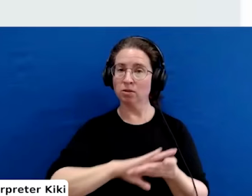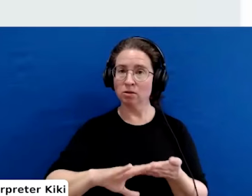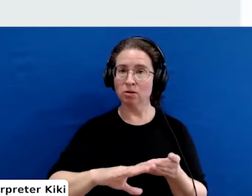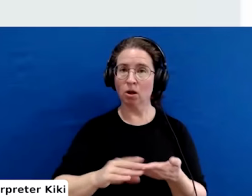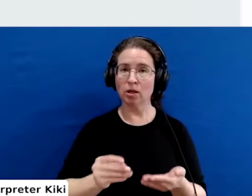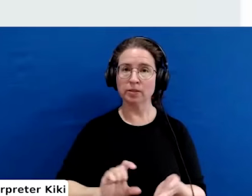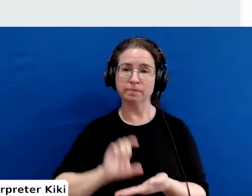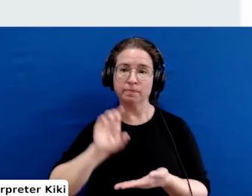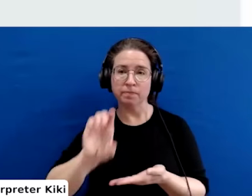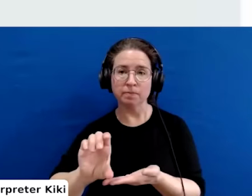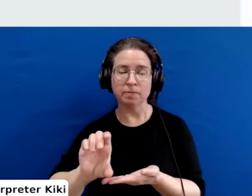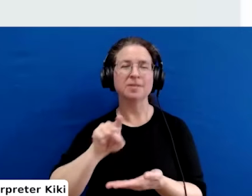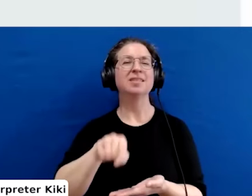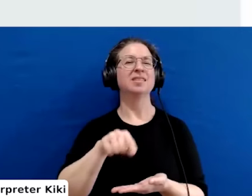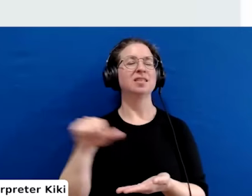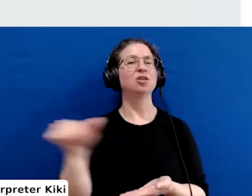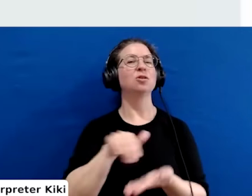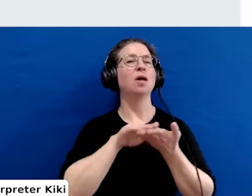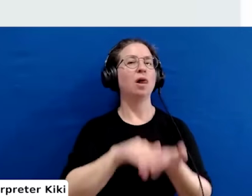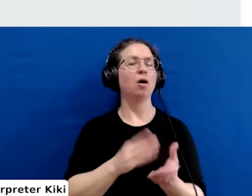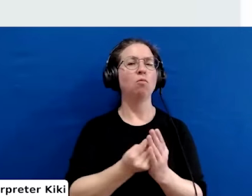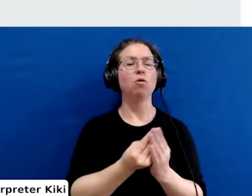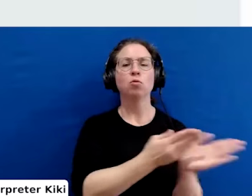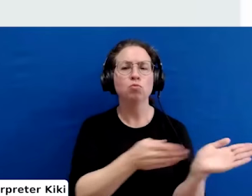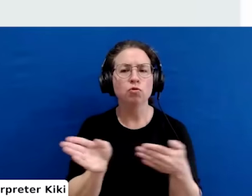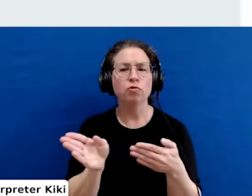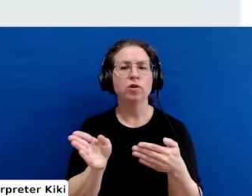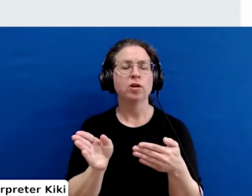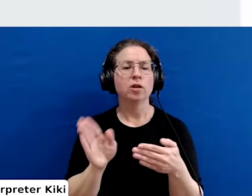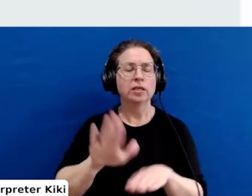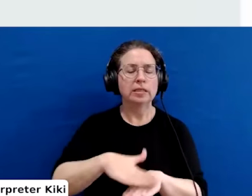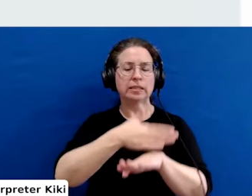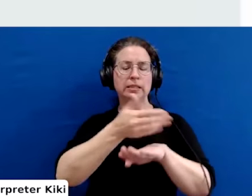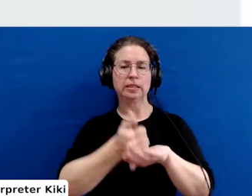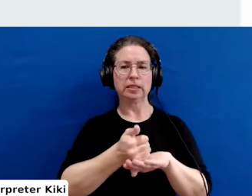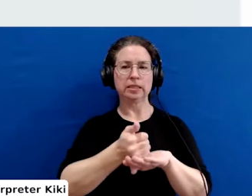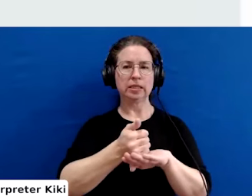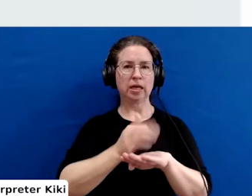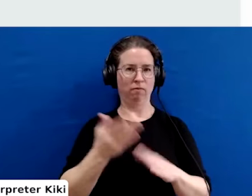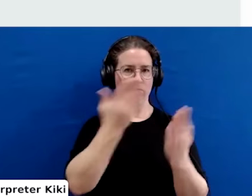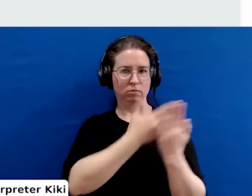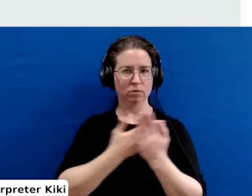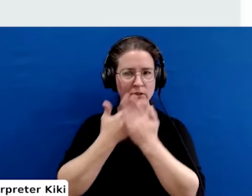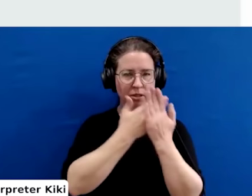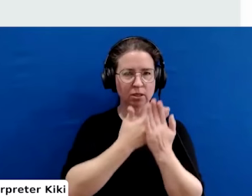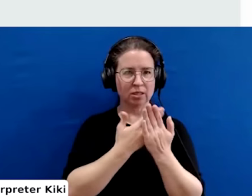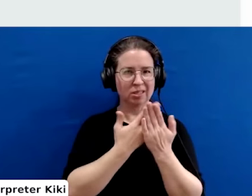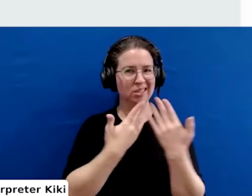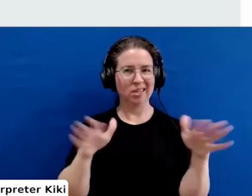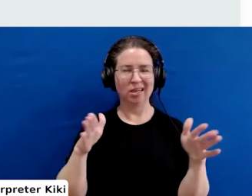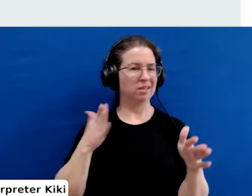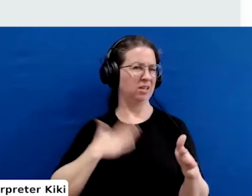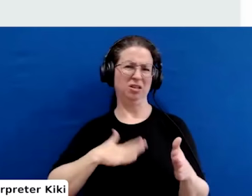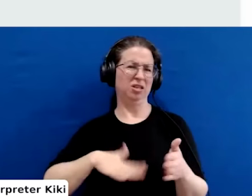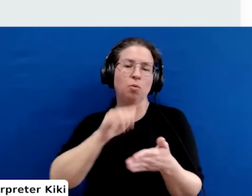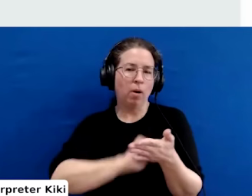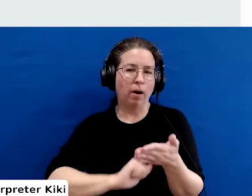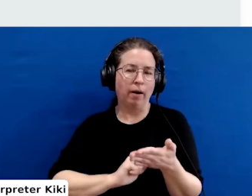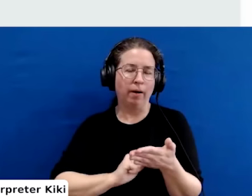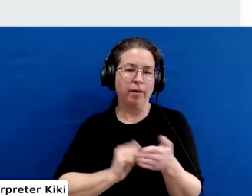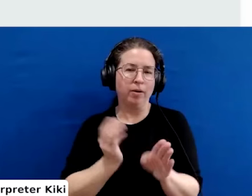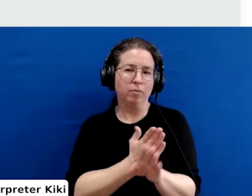is designed to help you with relocation and setting yourself up for study and any other initial costs that might